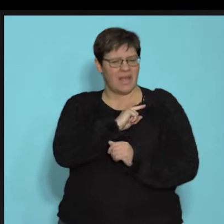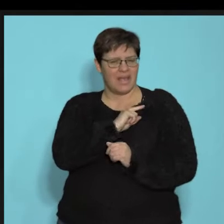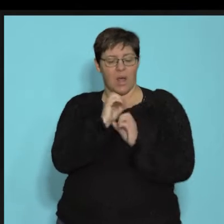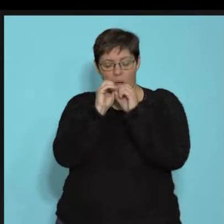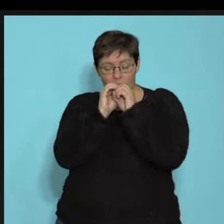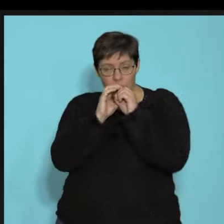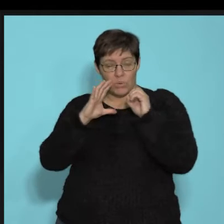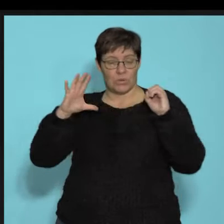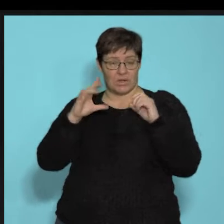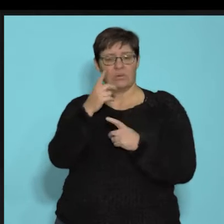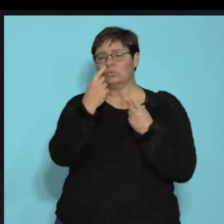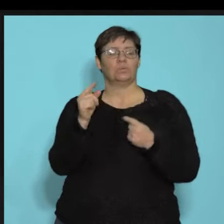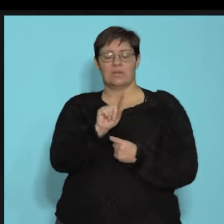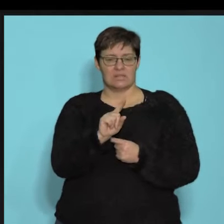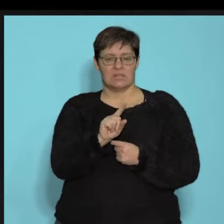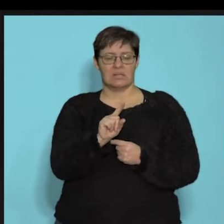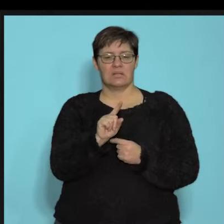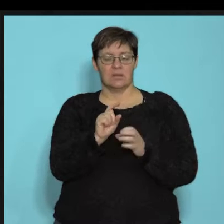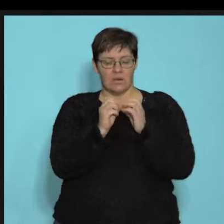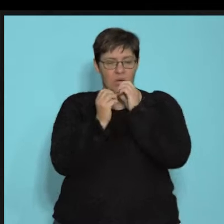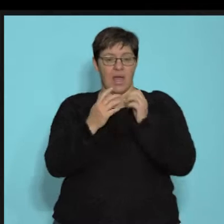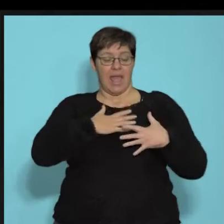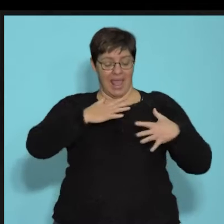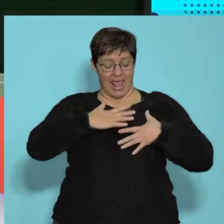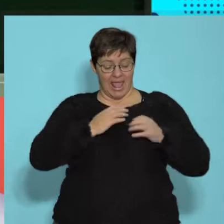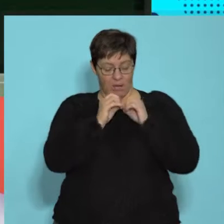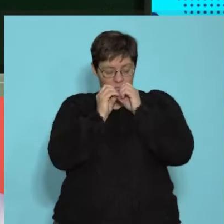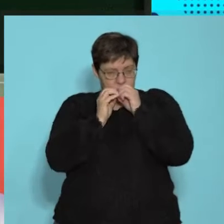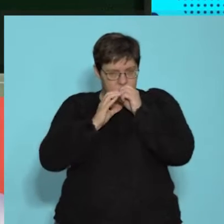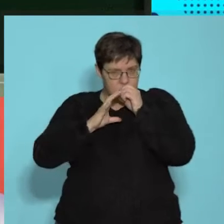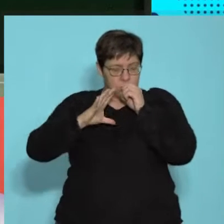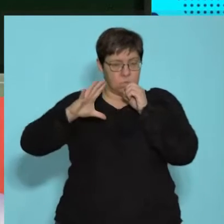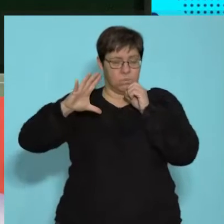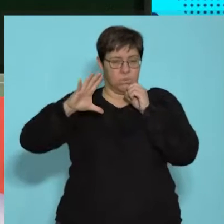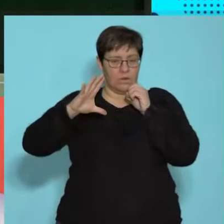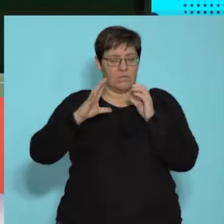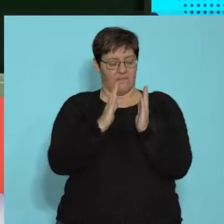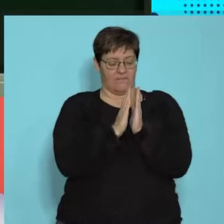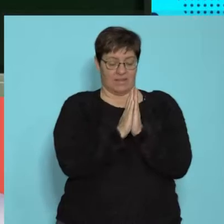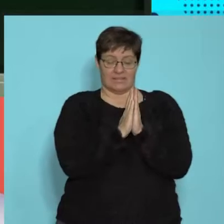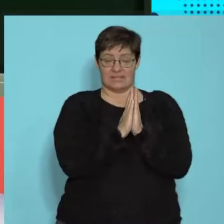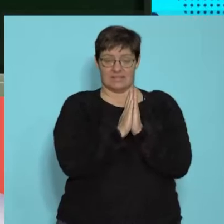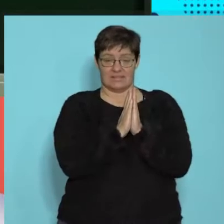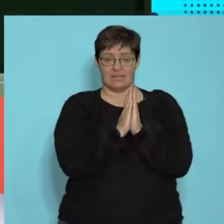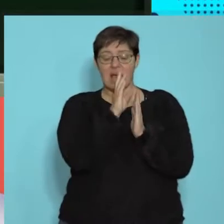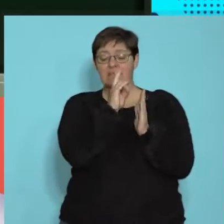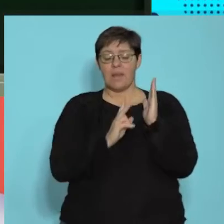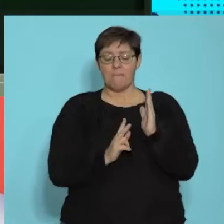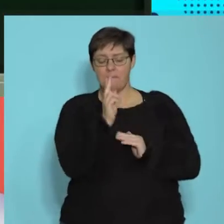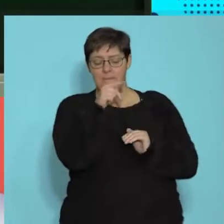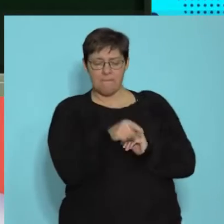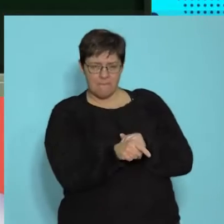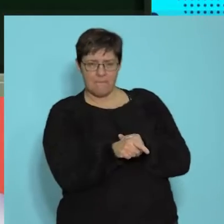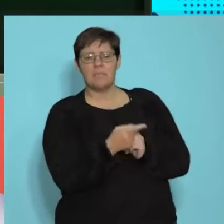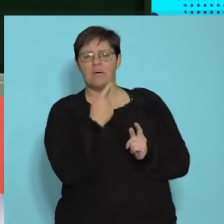balloon, right, what a balloon does, it inflates with air. So it's something that's flat. And when you looked at the dissection,